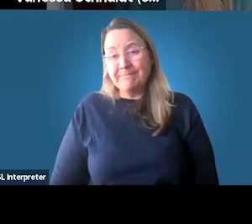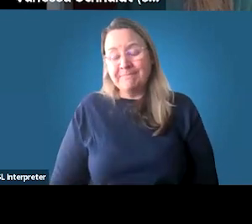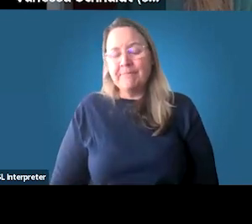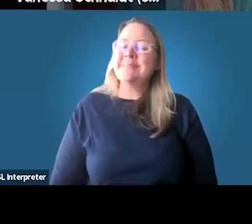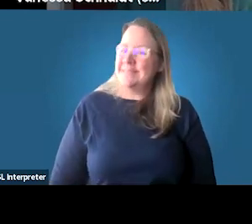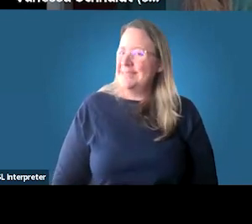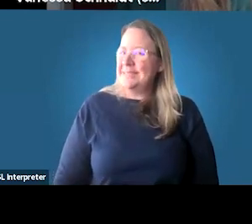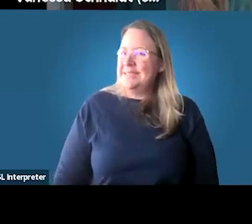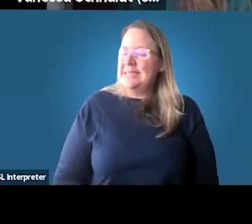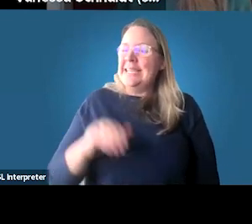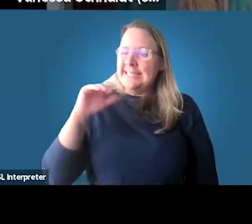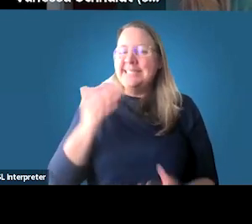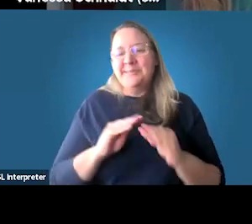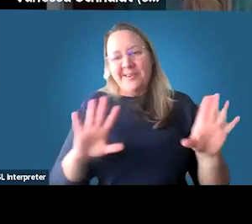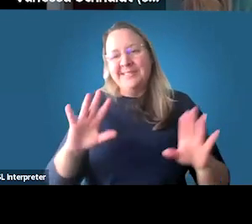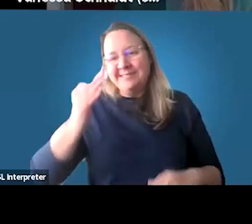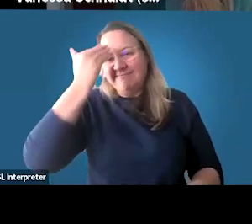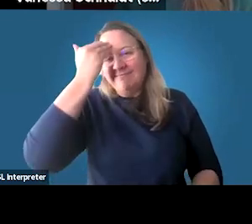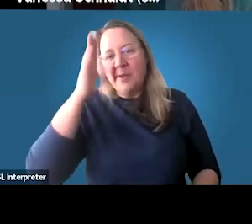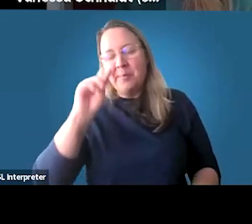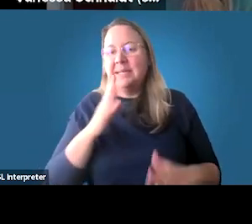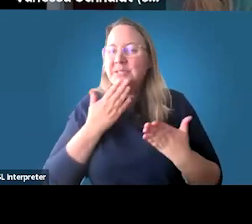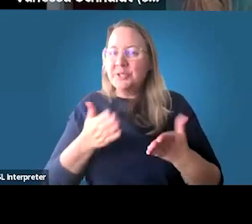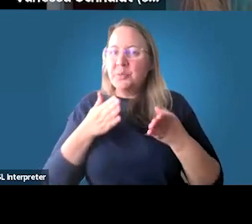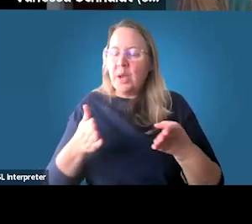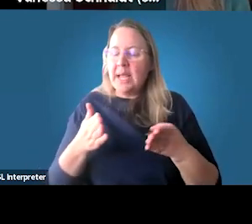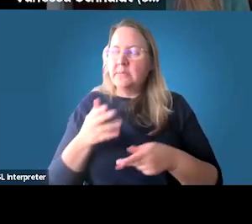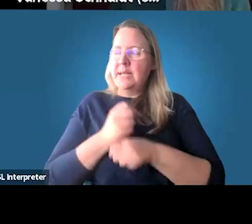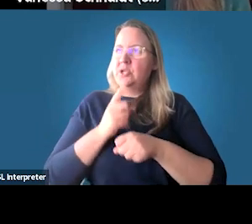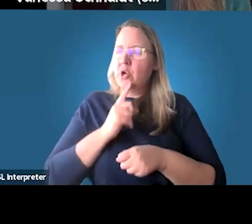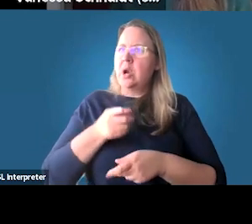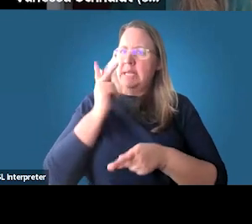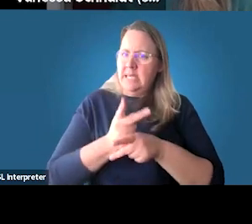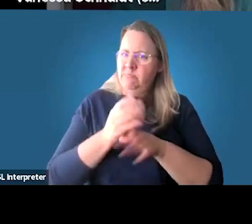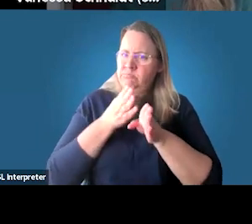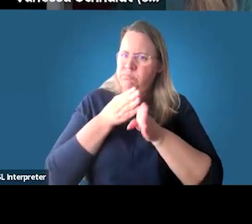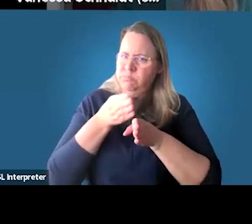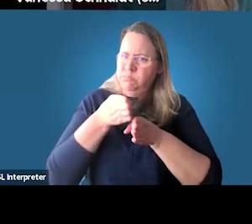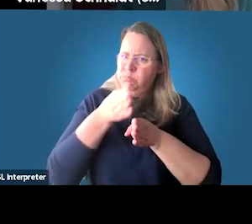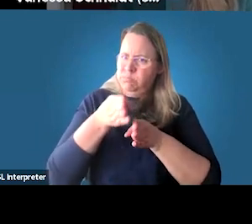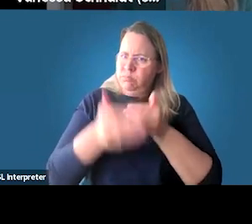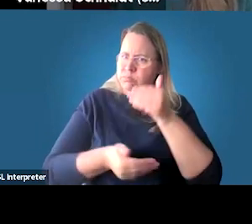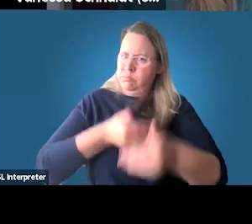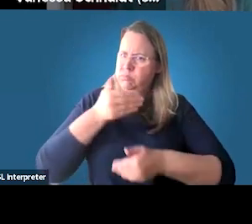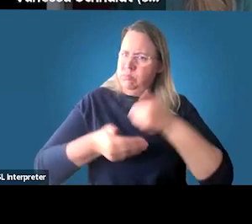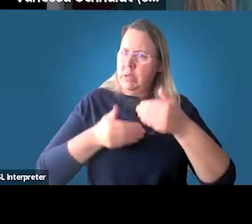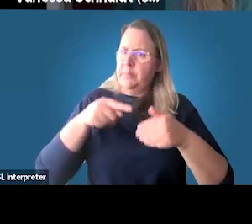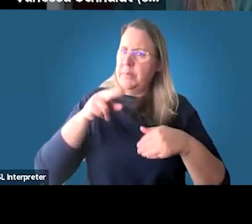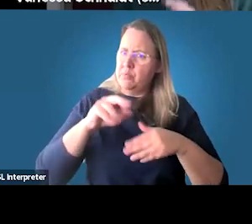sounds obvious, but it's a great way to keep yourself accountable and build in opportunities to be strategic and